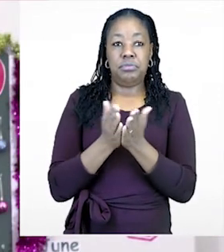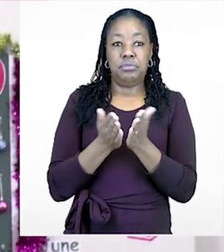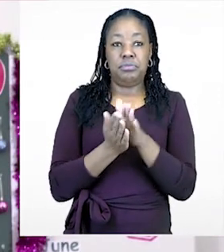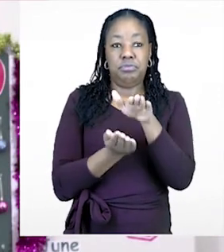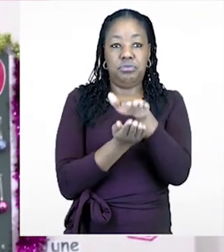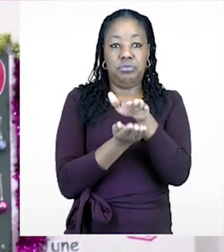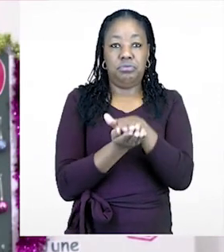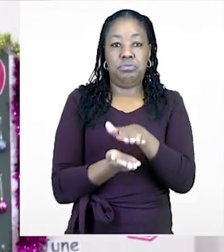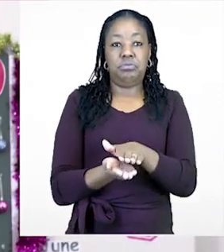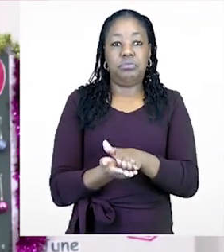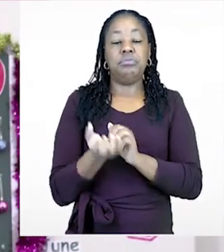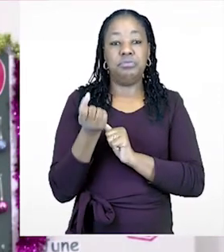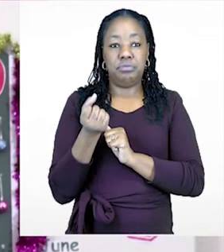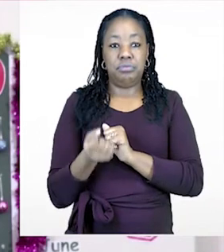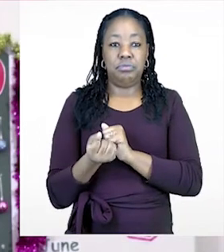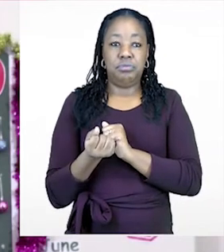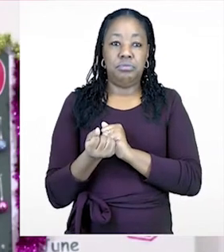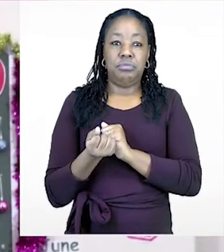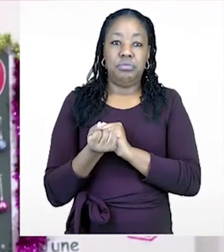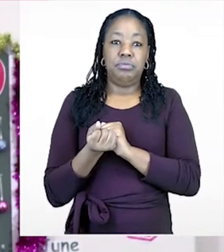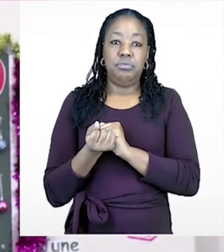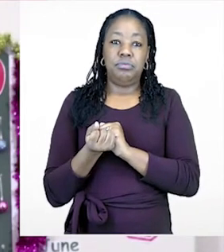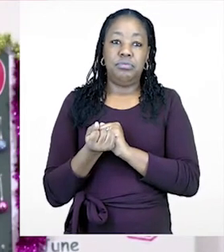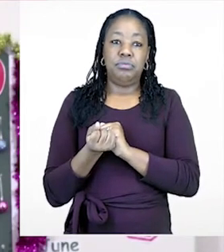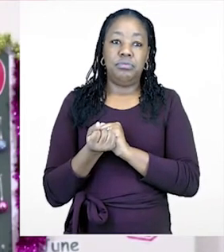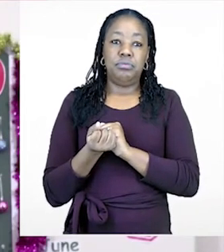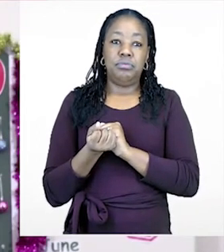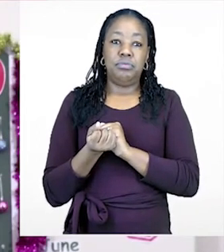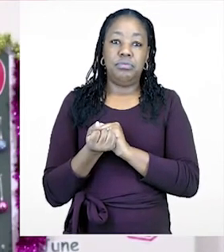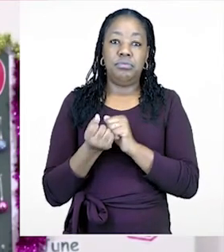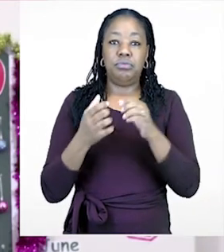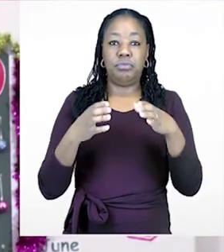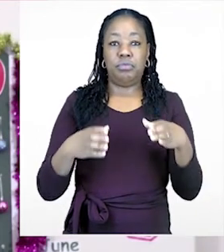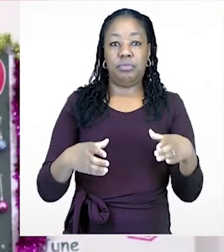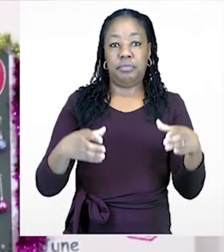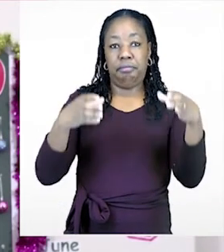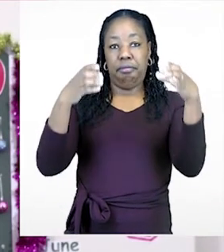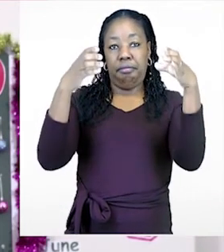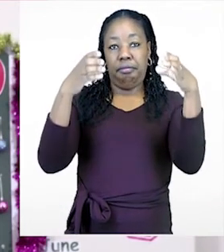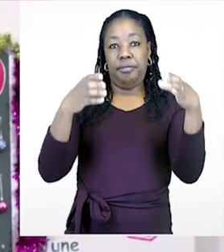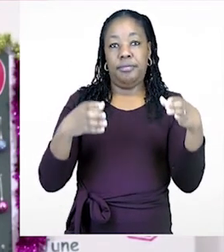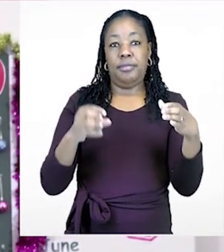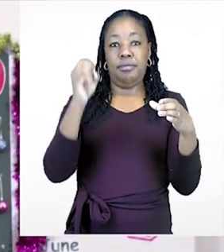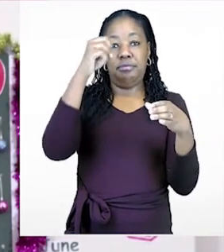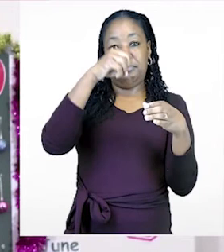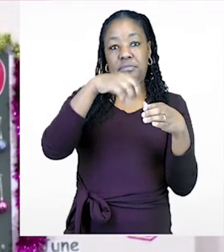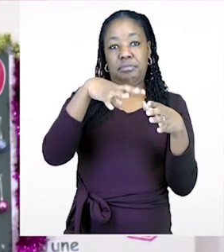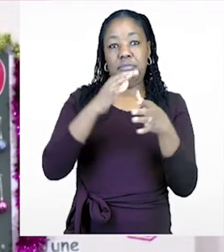are. And we even have a trash can or a